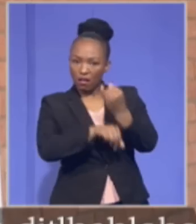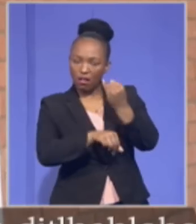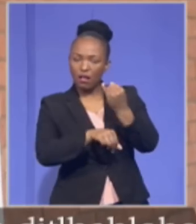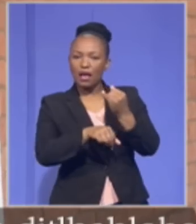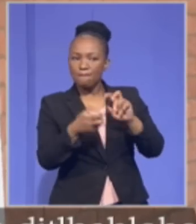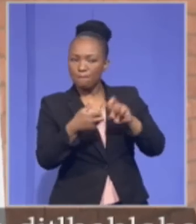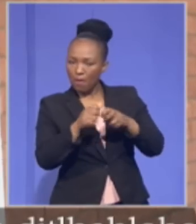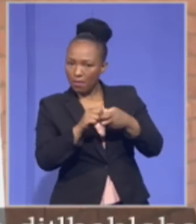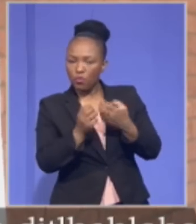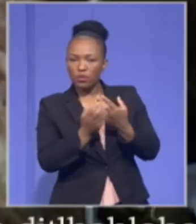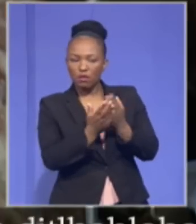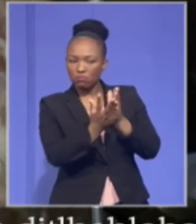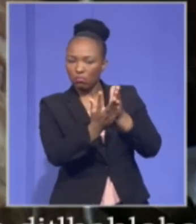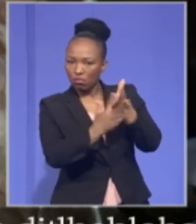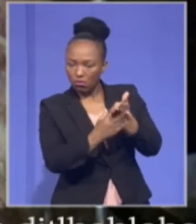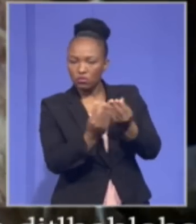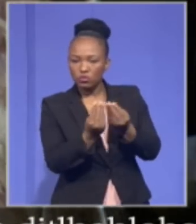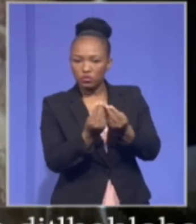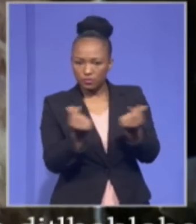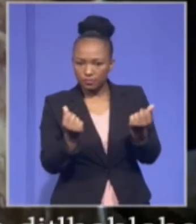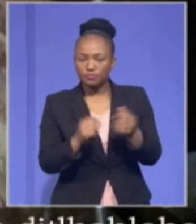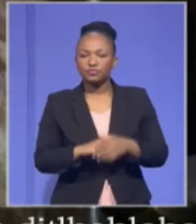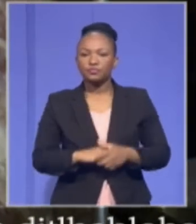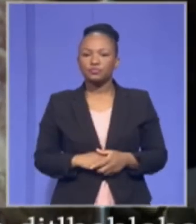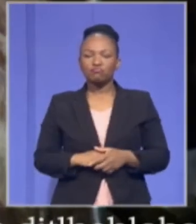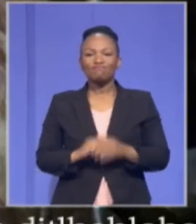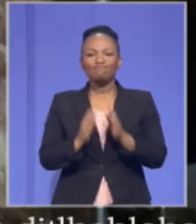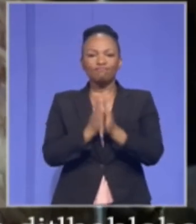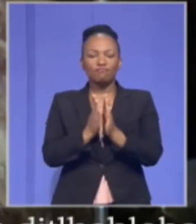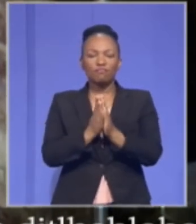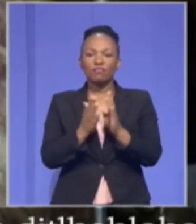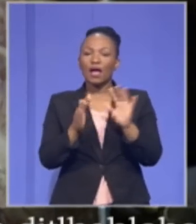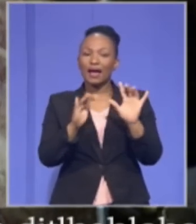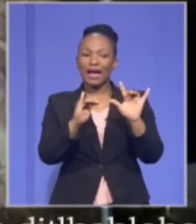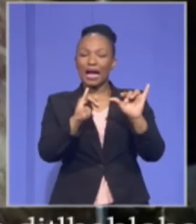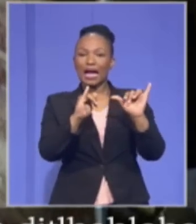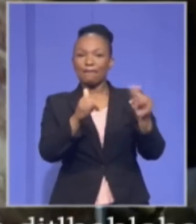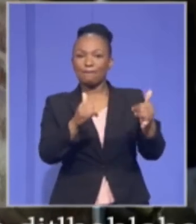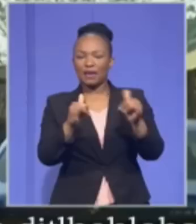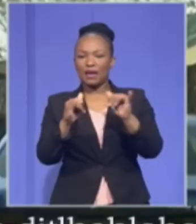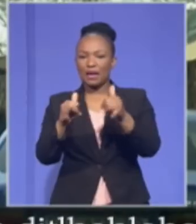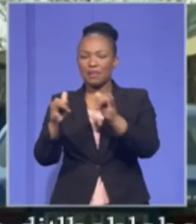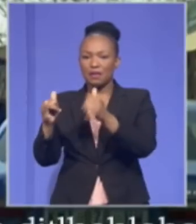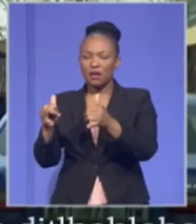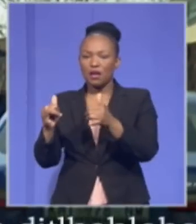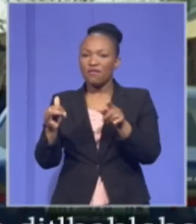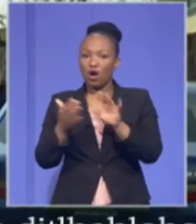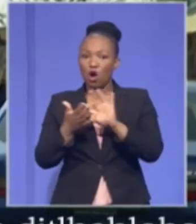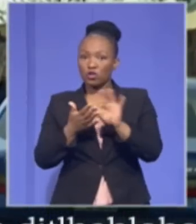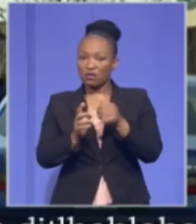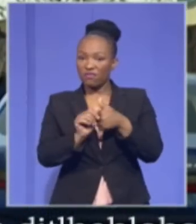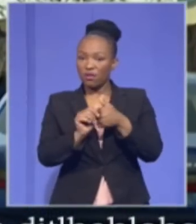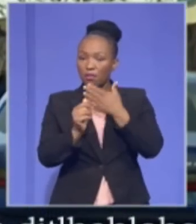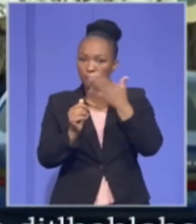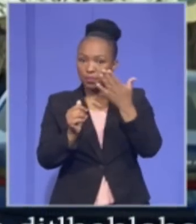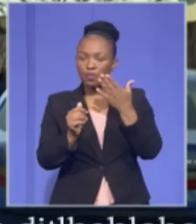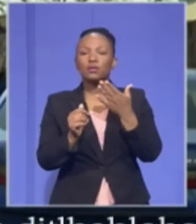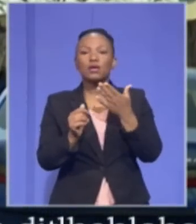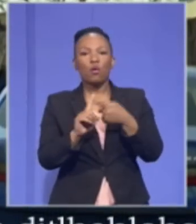intervene soonest. Go kopiwa gore dikontraka tsa batlamedi ba ditirelo ba ba sa tlotleng dipeelo tsa dikontraka tsa bona di